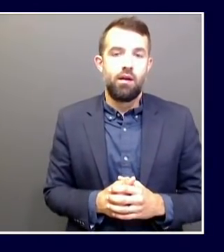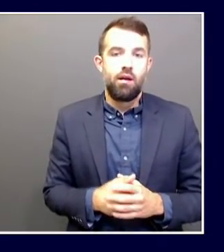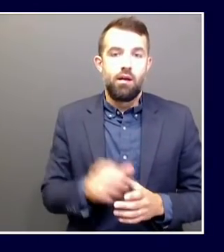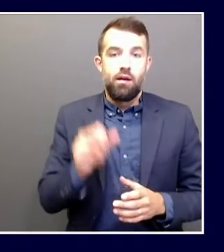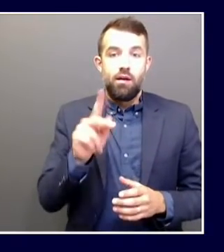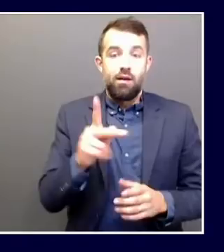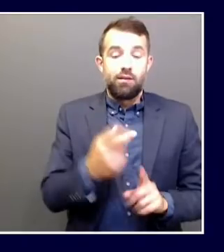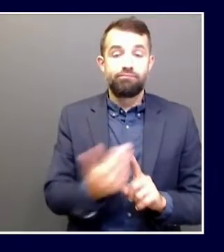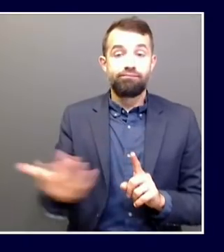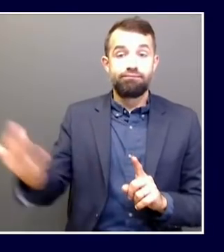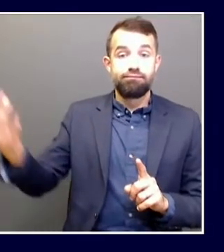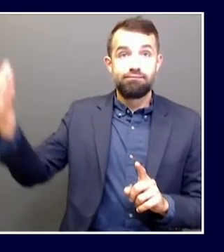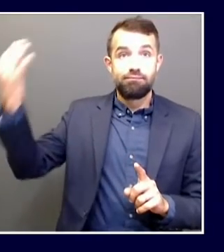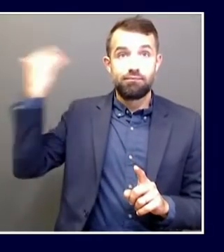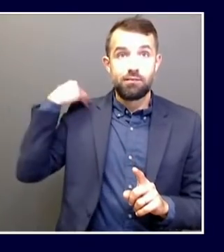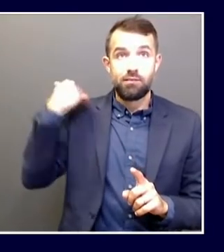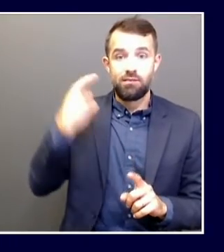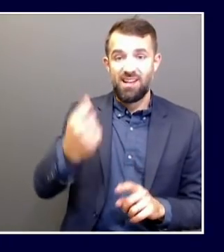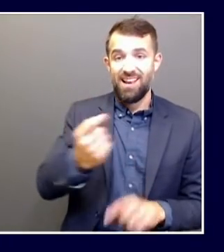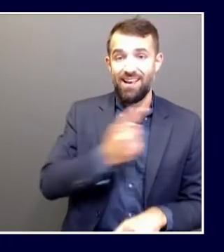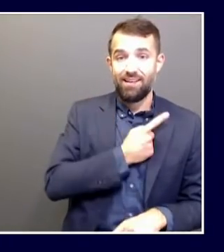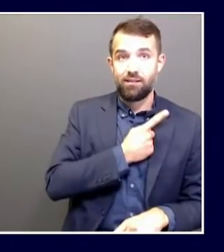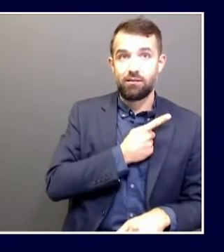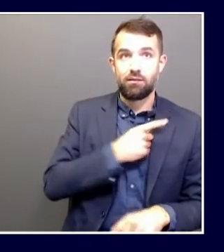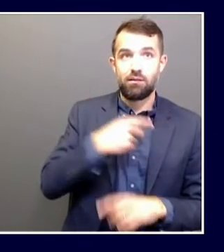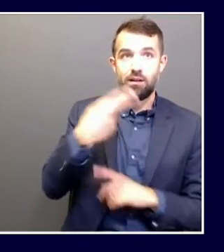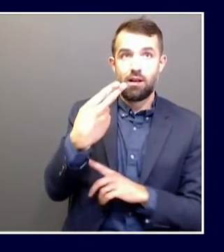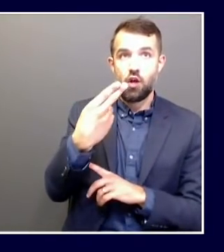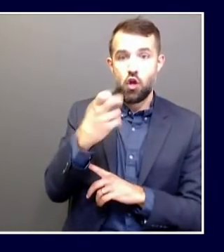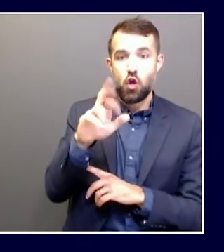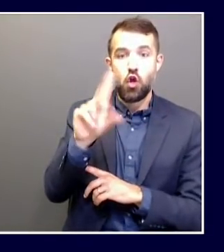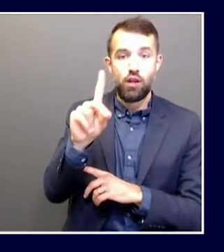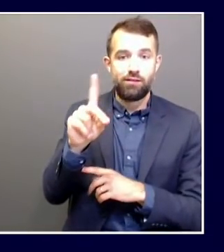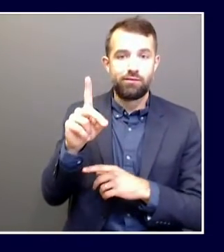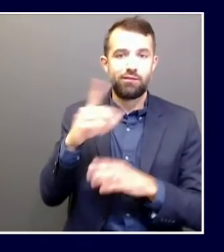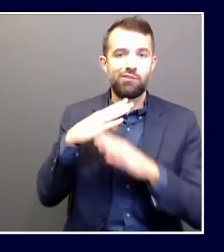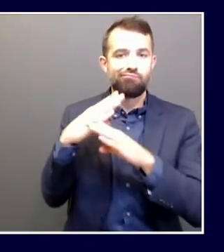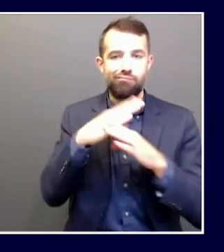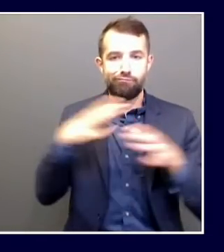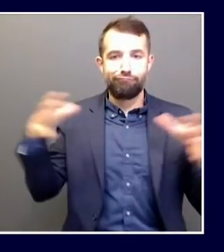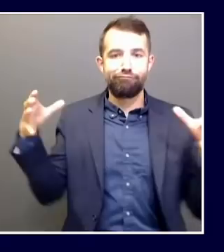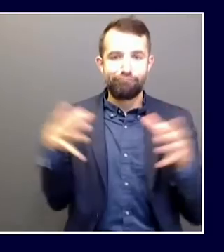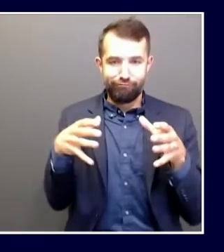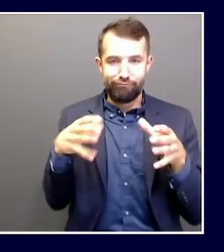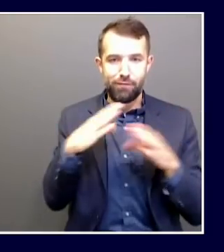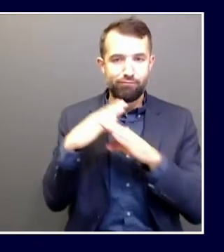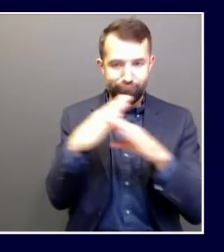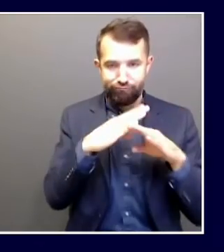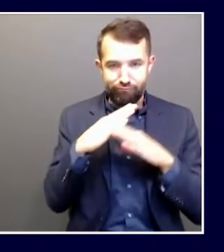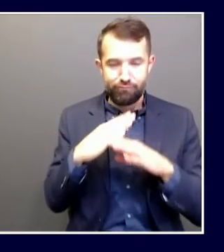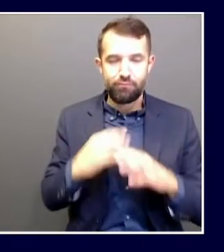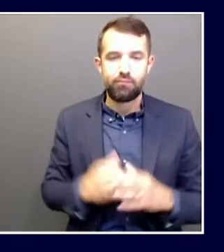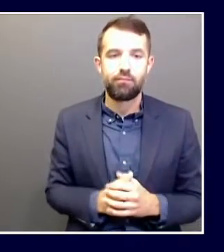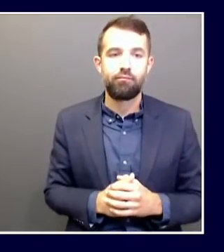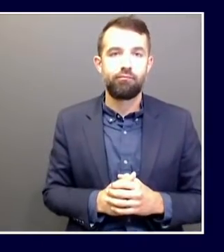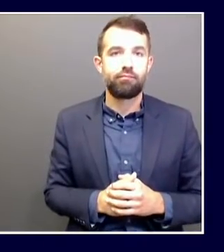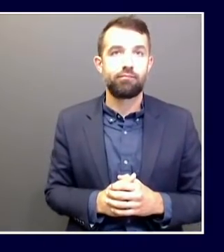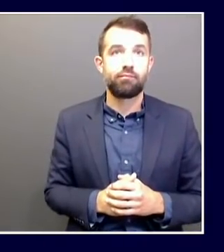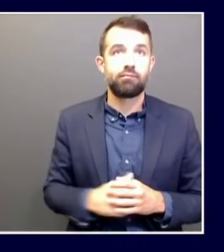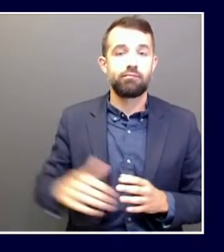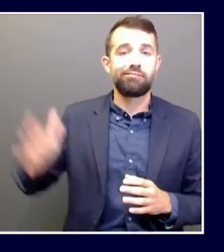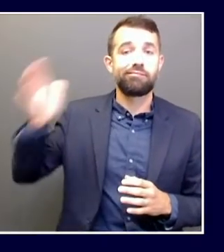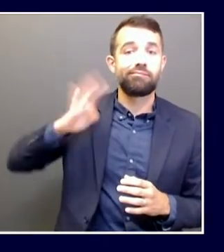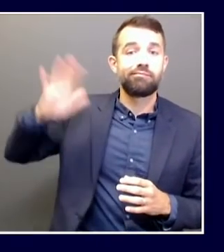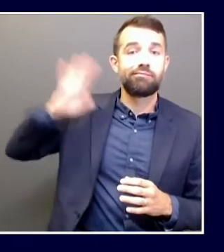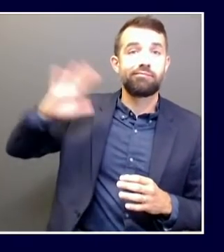briefings about herd immunity. And in fact, I think your exact question was, back in the day when the math suggested that that threshold